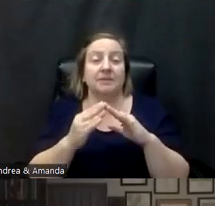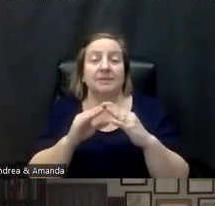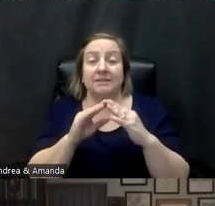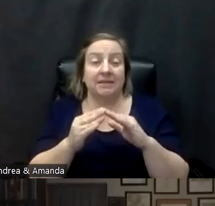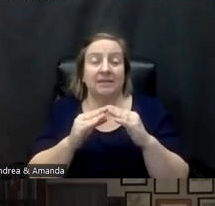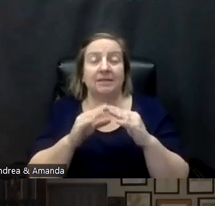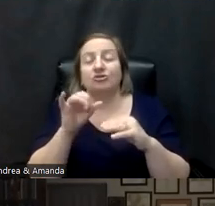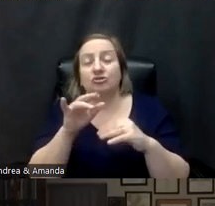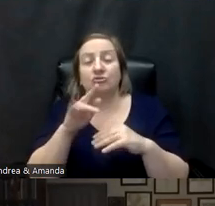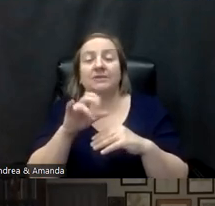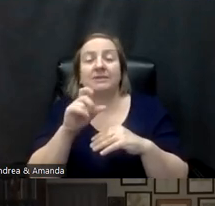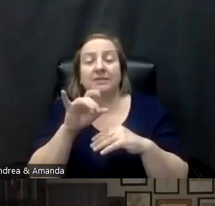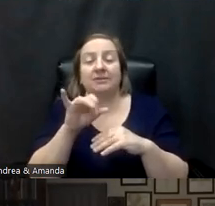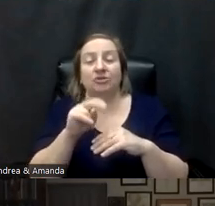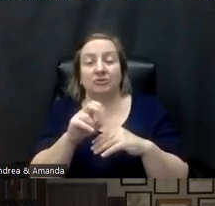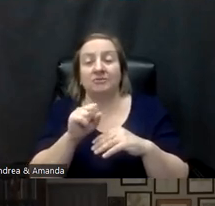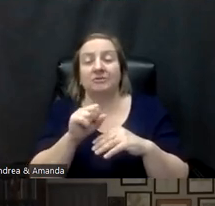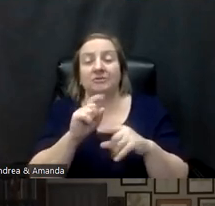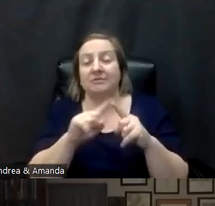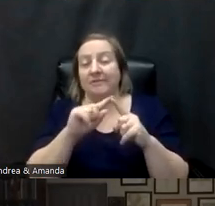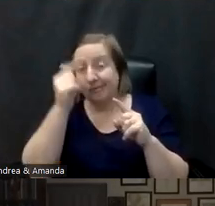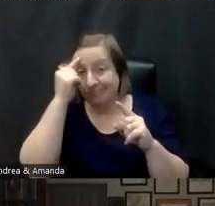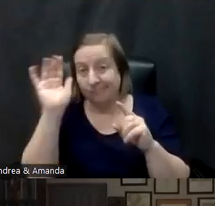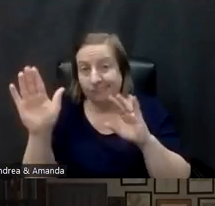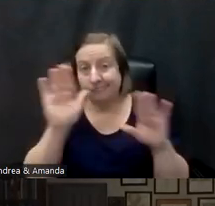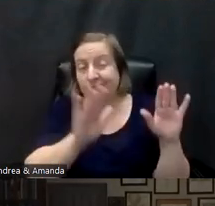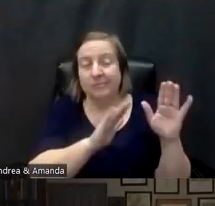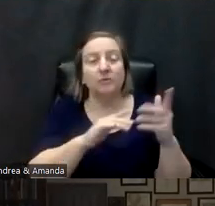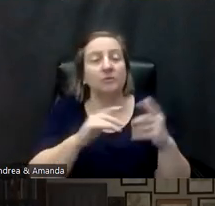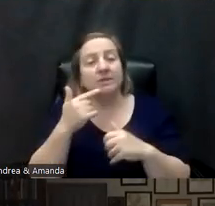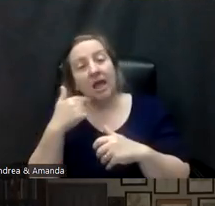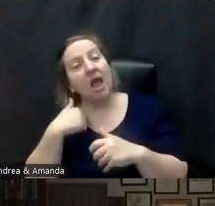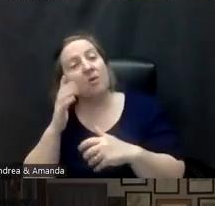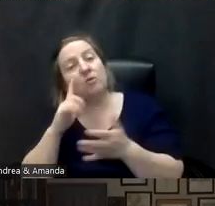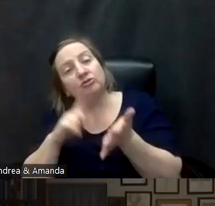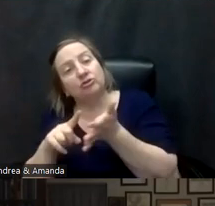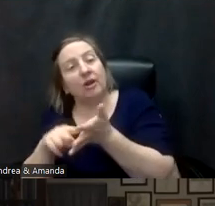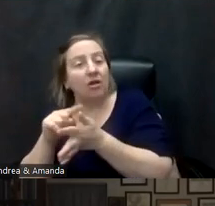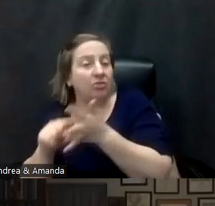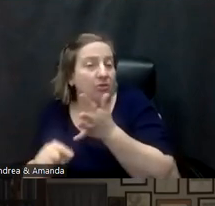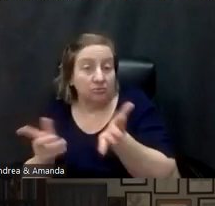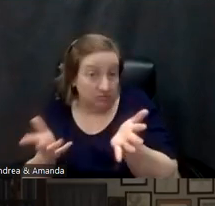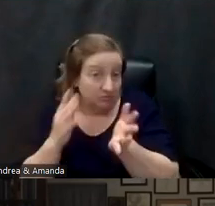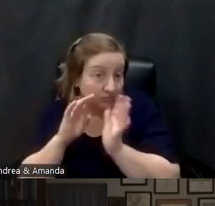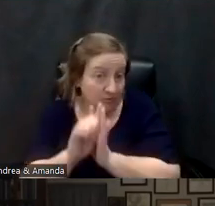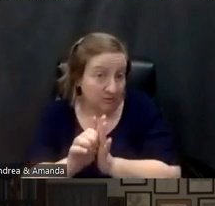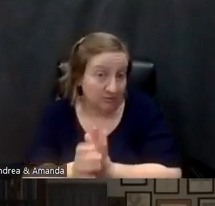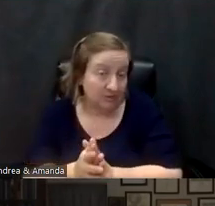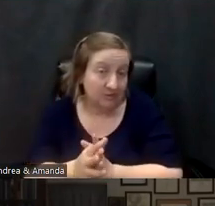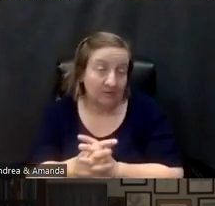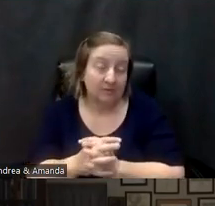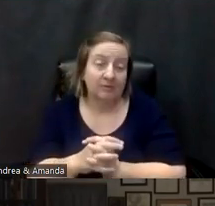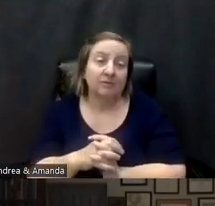the jurisdictions, you can say, this is the ones I'm gonna check, for example, and